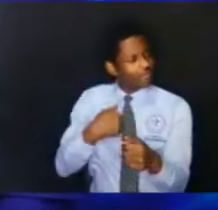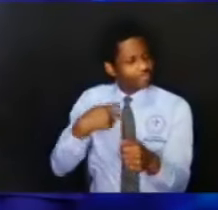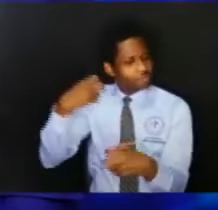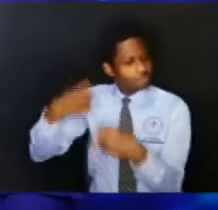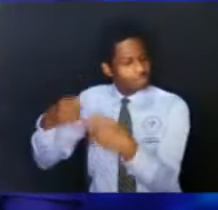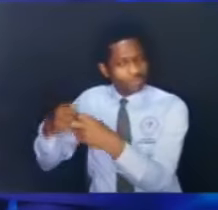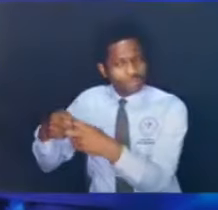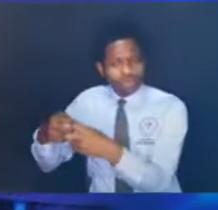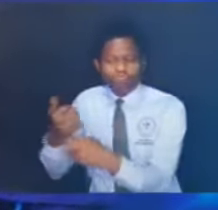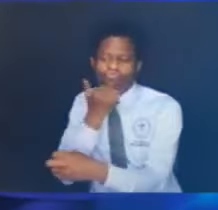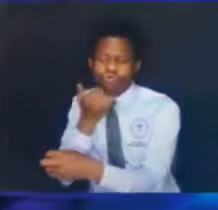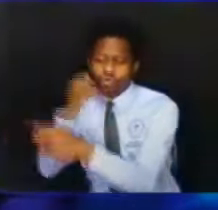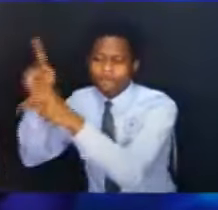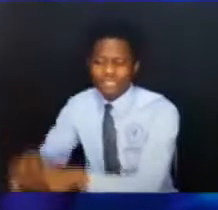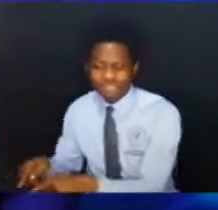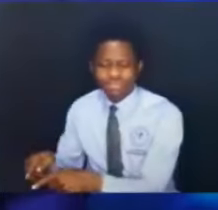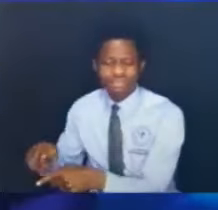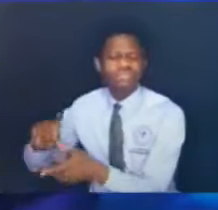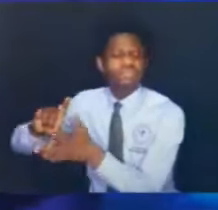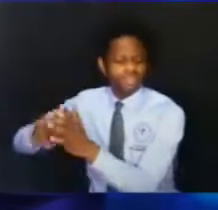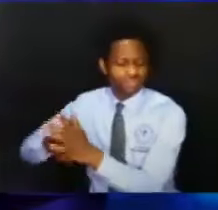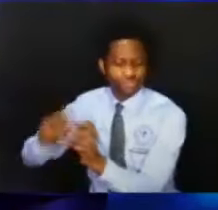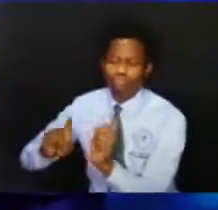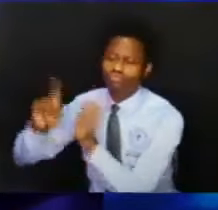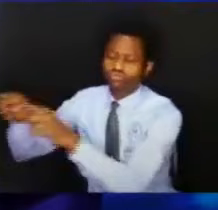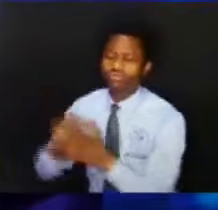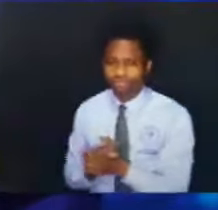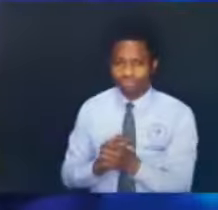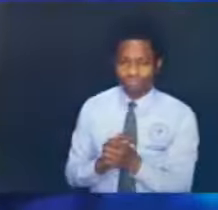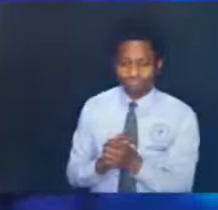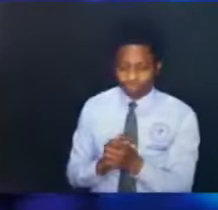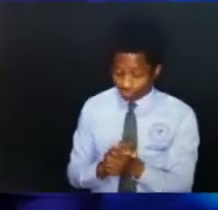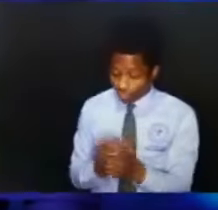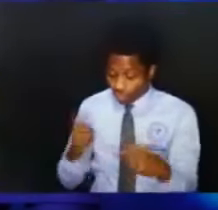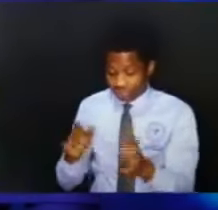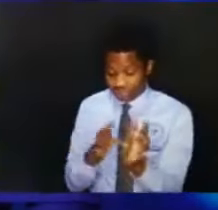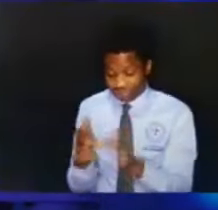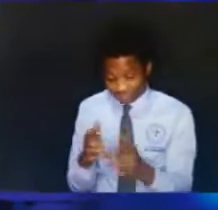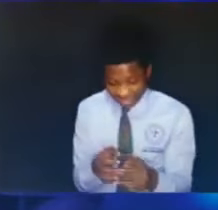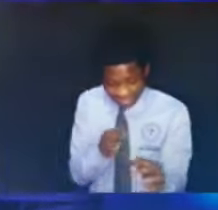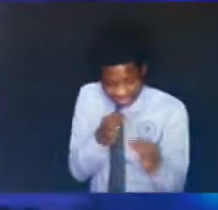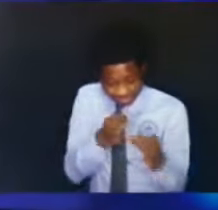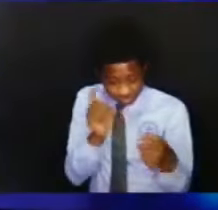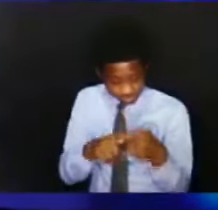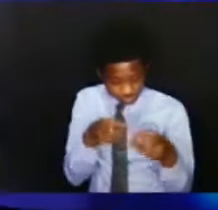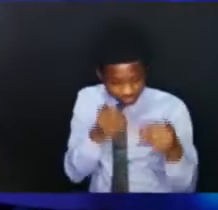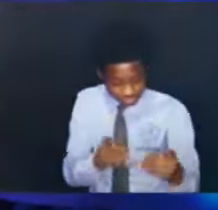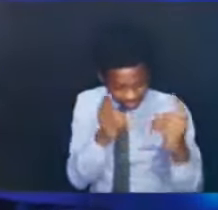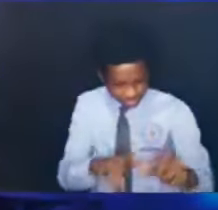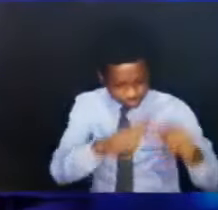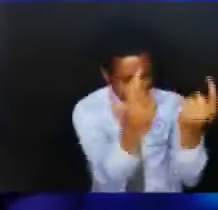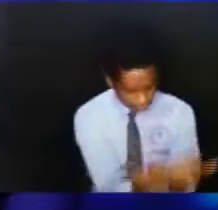someone now when Jesus was speaking to the disciples they actually understood him it